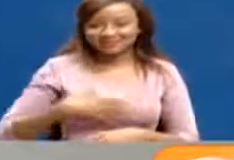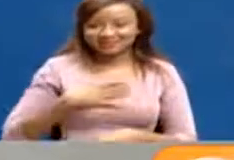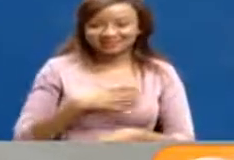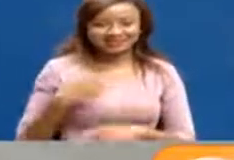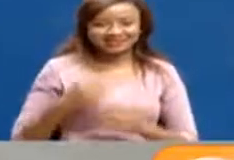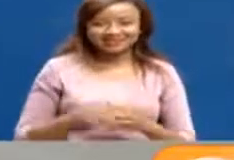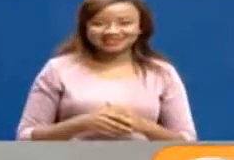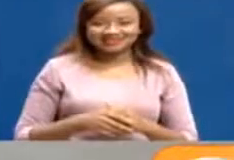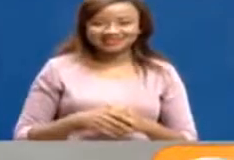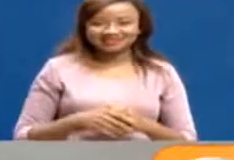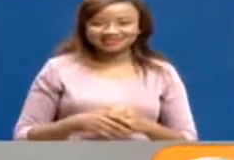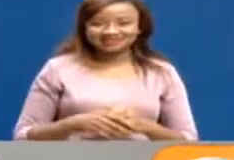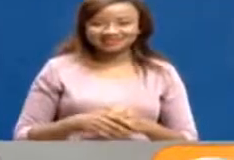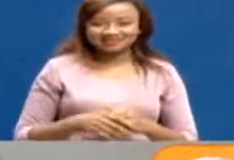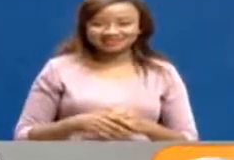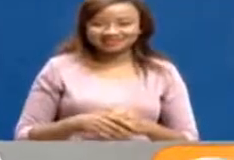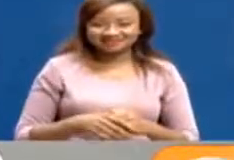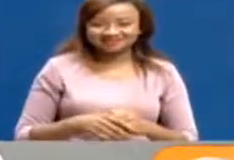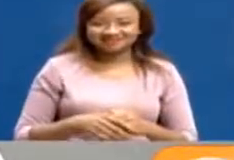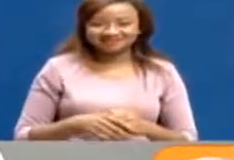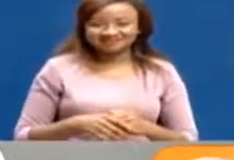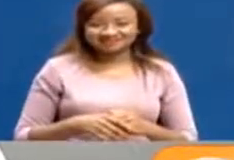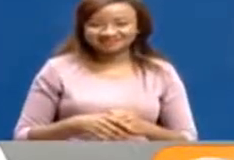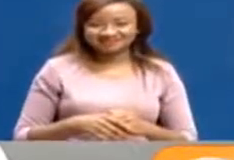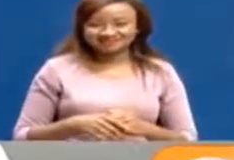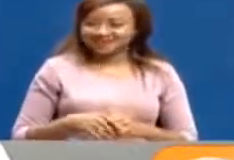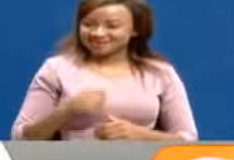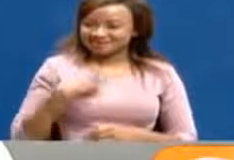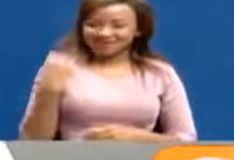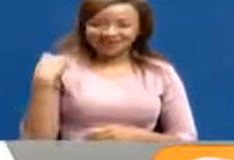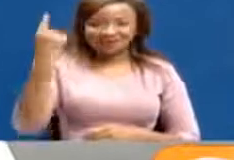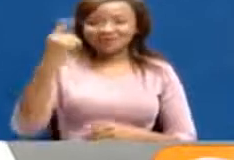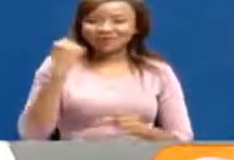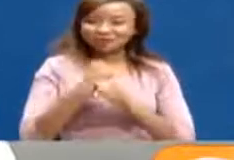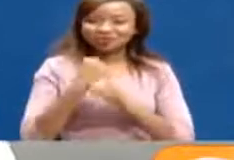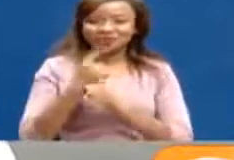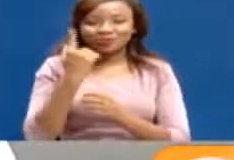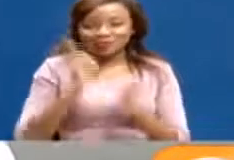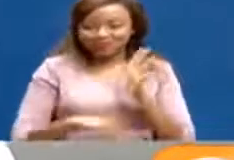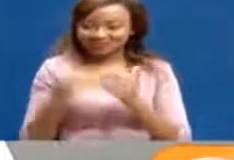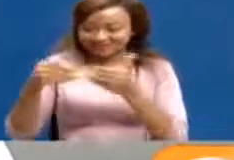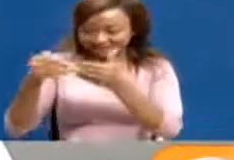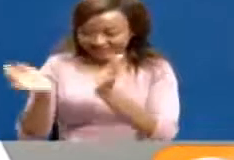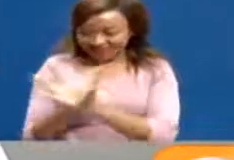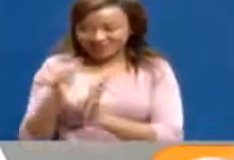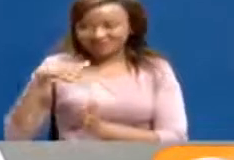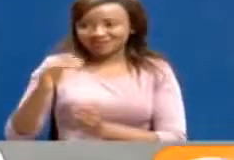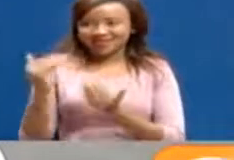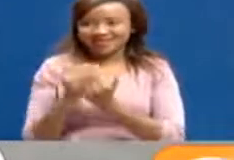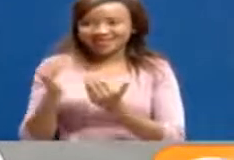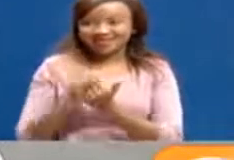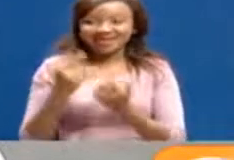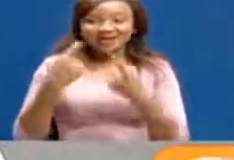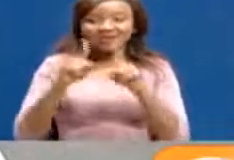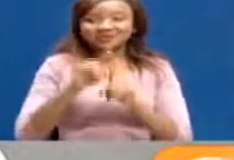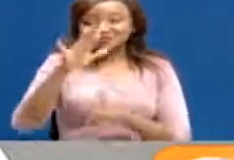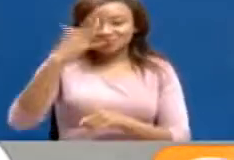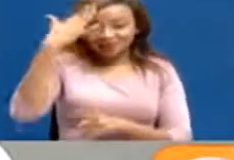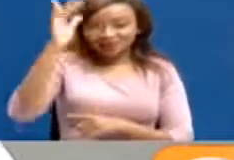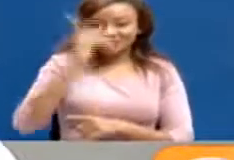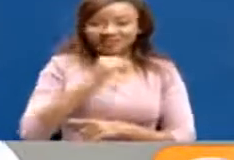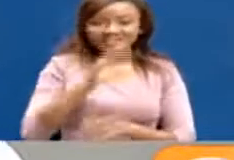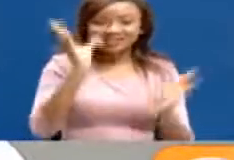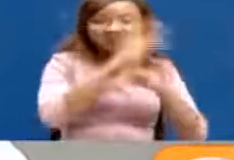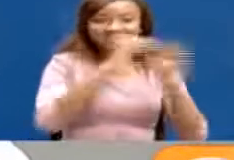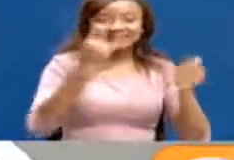Oh my God, you cannot. Your first work it must be family. And the president announced 100